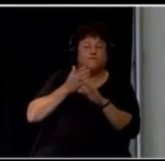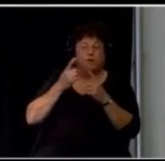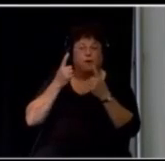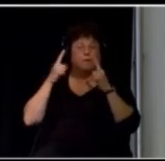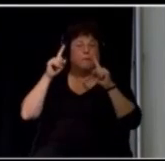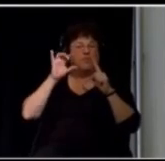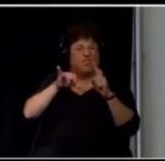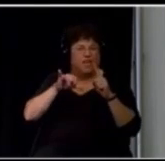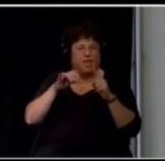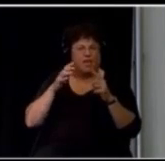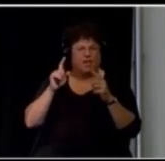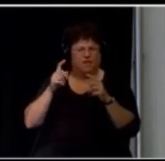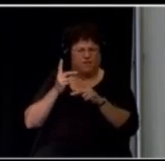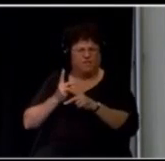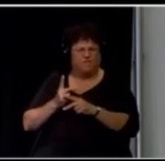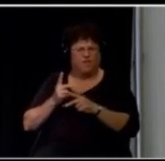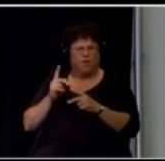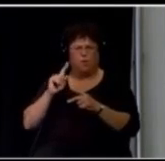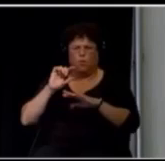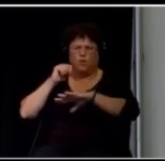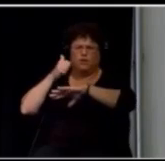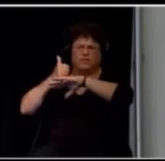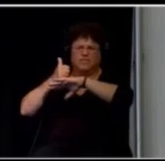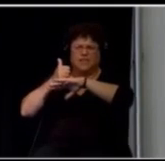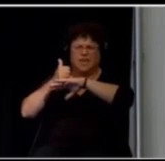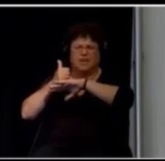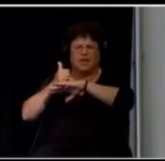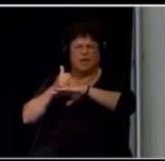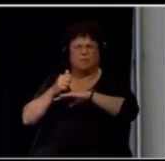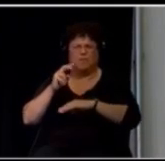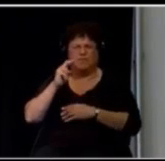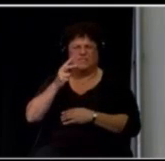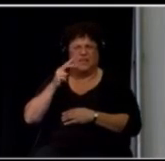we'll want to figure out where to put, say, Gigafactory 2 and 3.